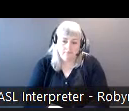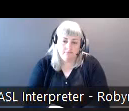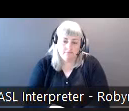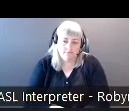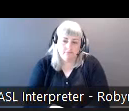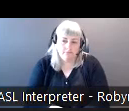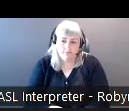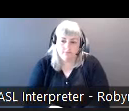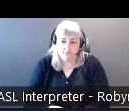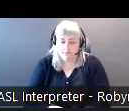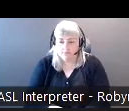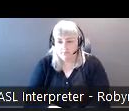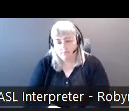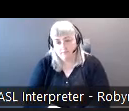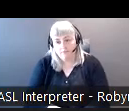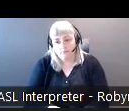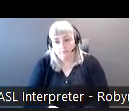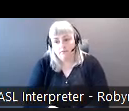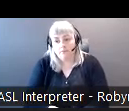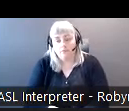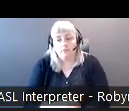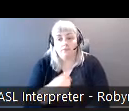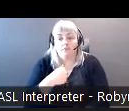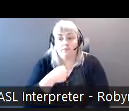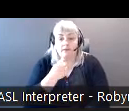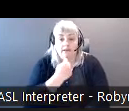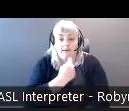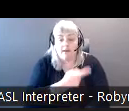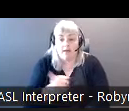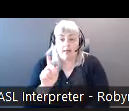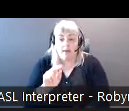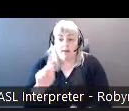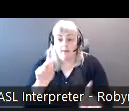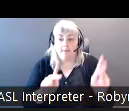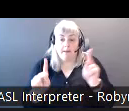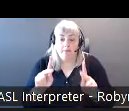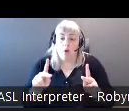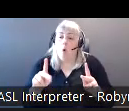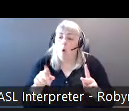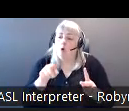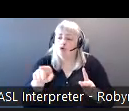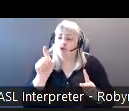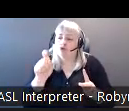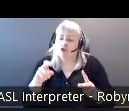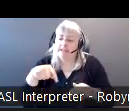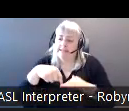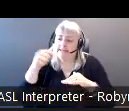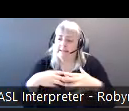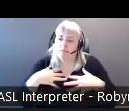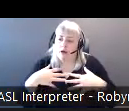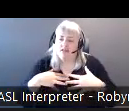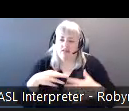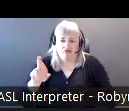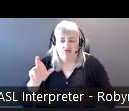I rarely tell people to take a deep breath, but I do invite people to notice